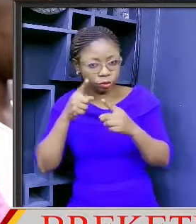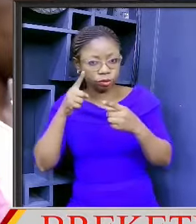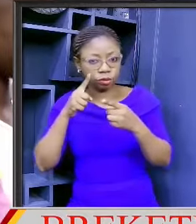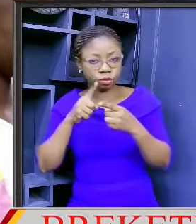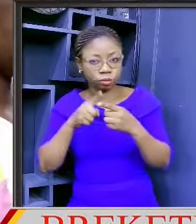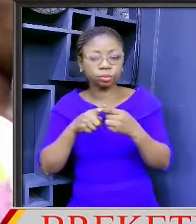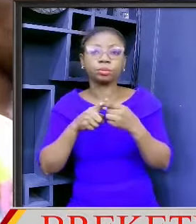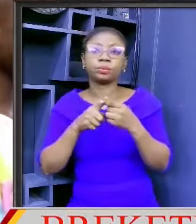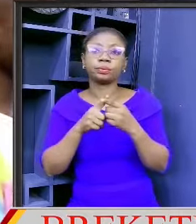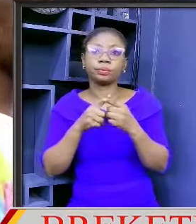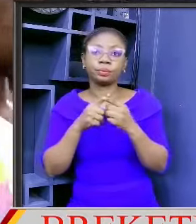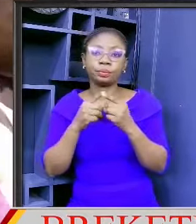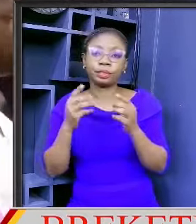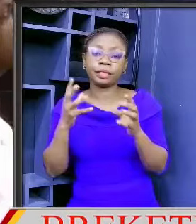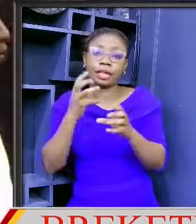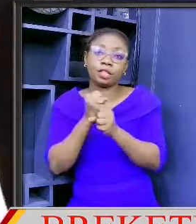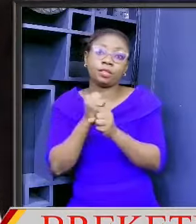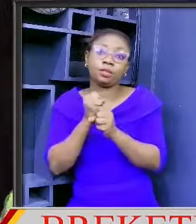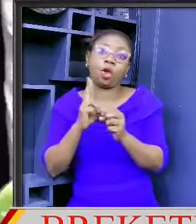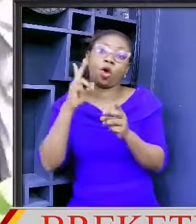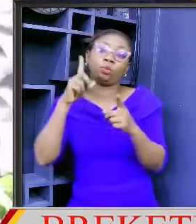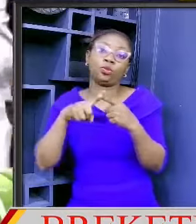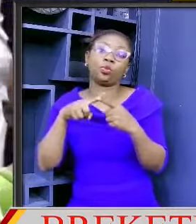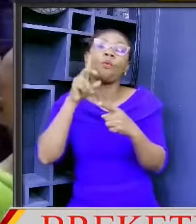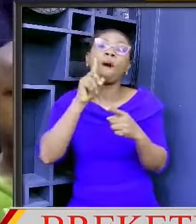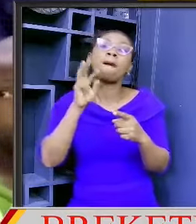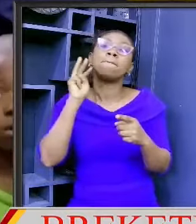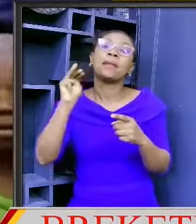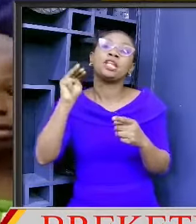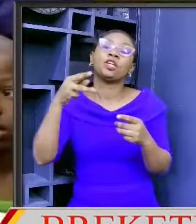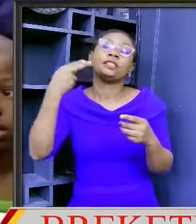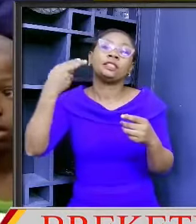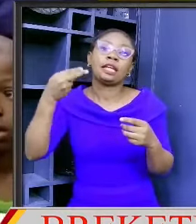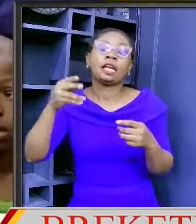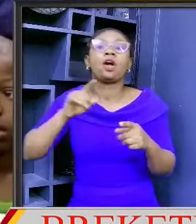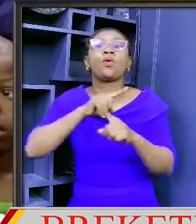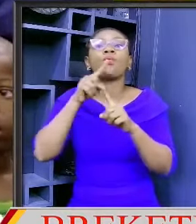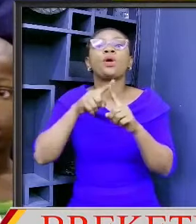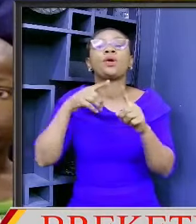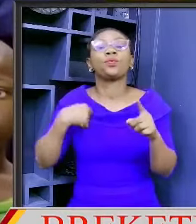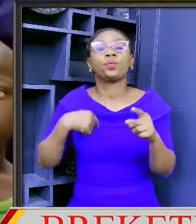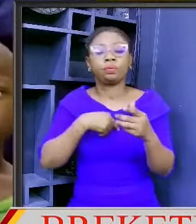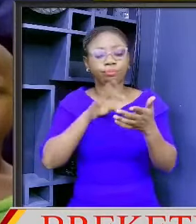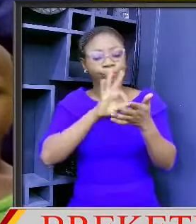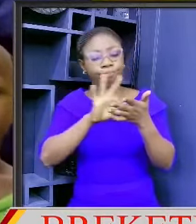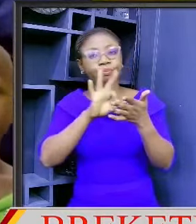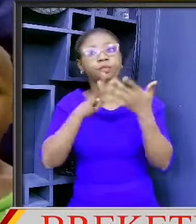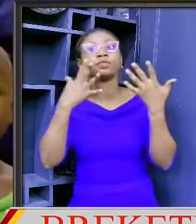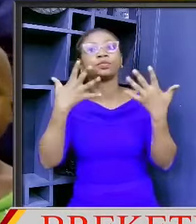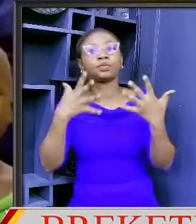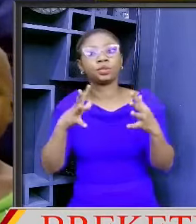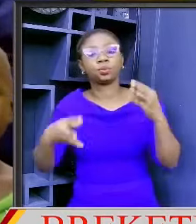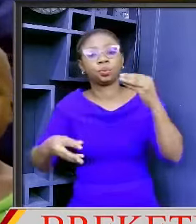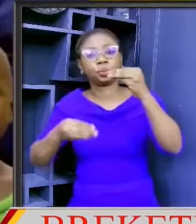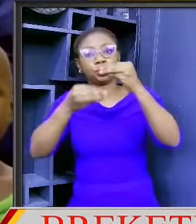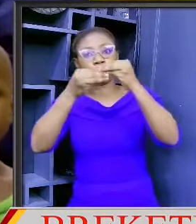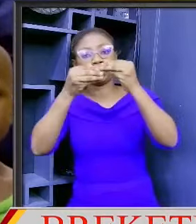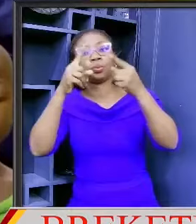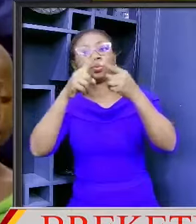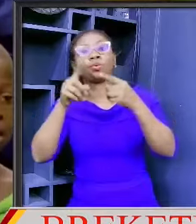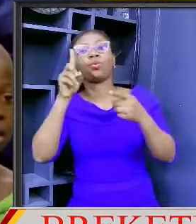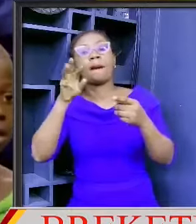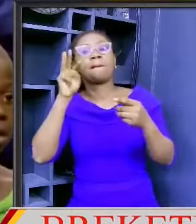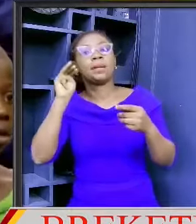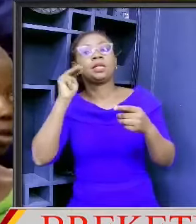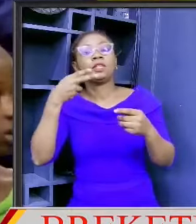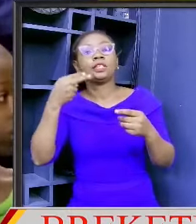raise 1 million naira for you. Yes, sir. When we calculate finish. Yes, sir. We go make 1 million naira. Yes, sir. Any extra, if